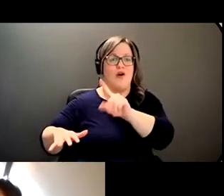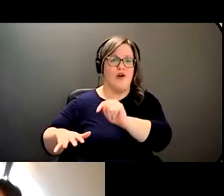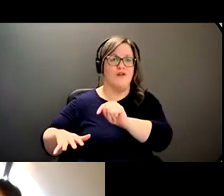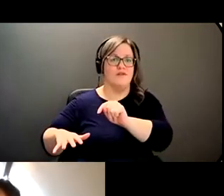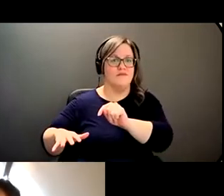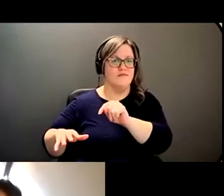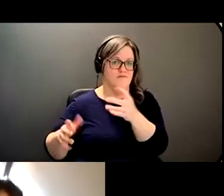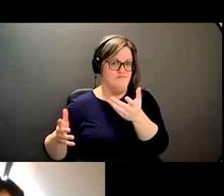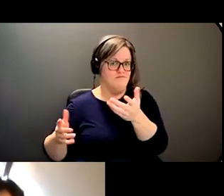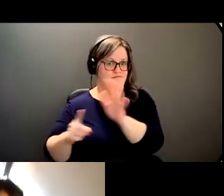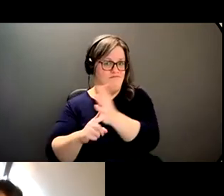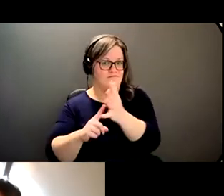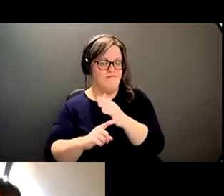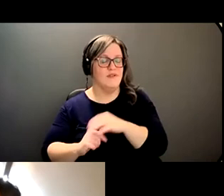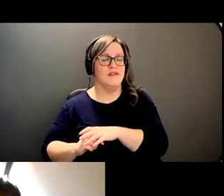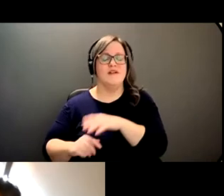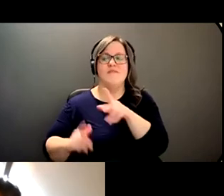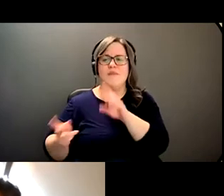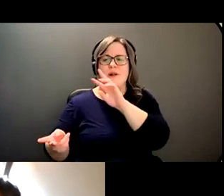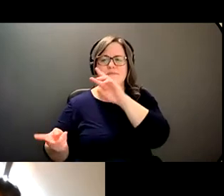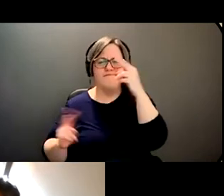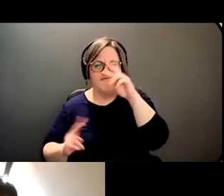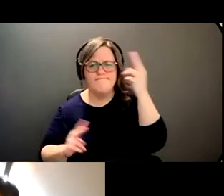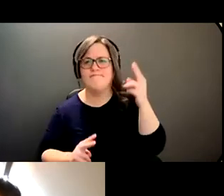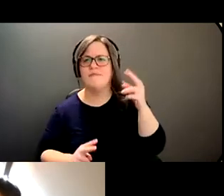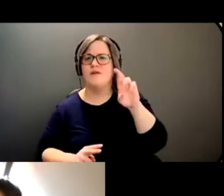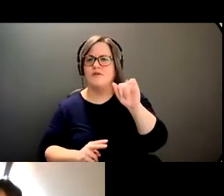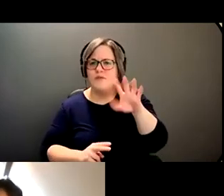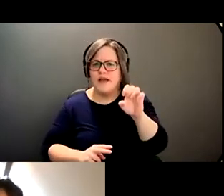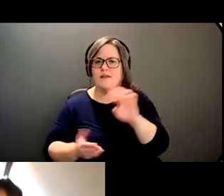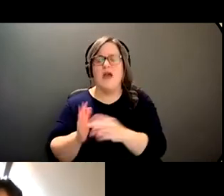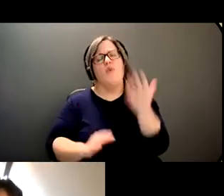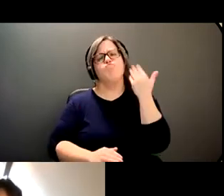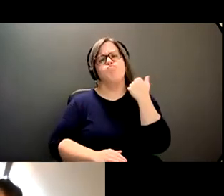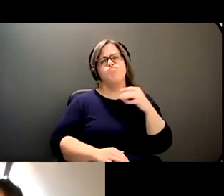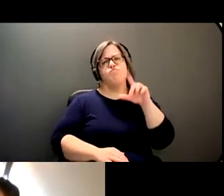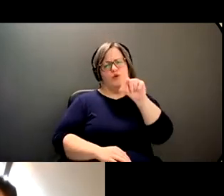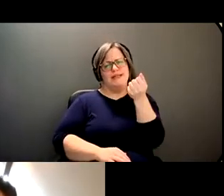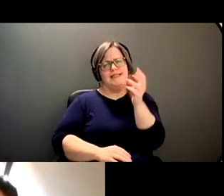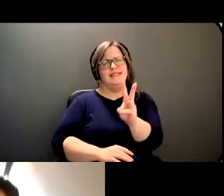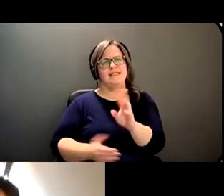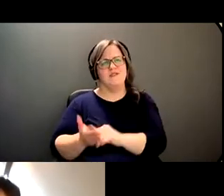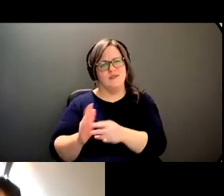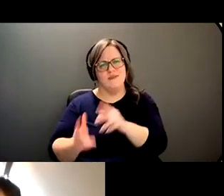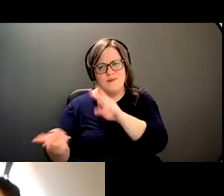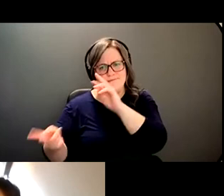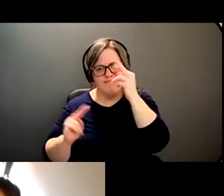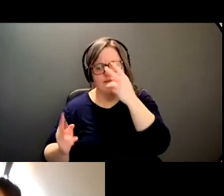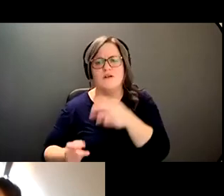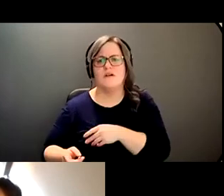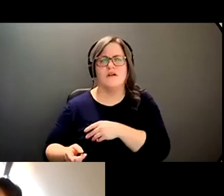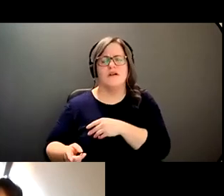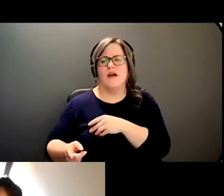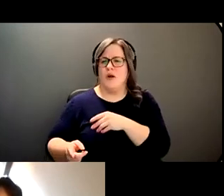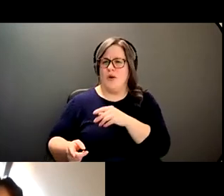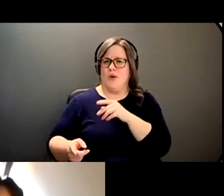what racialization was at the time, 2016. Like, I rarely, if not never, heard the word white